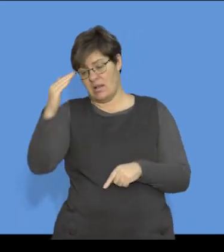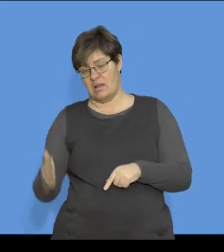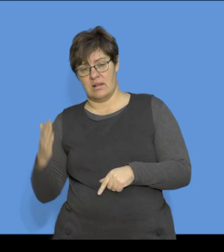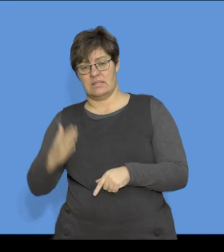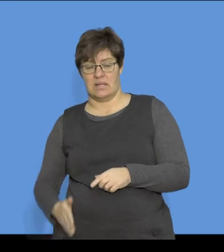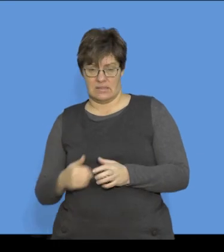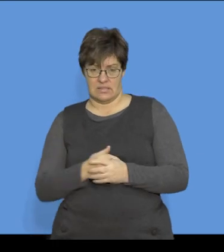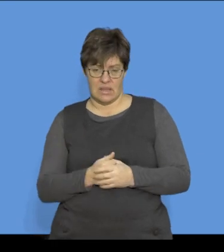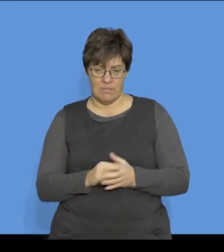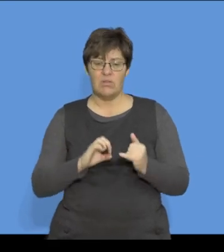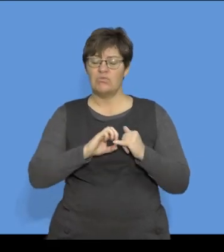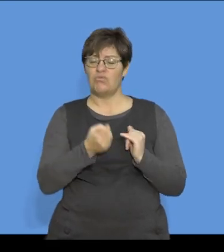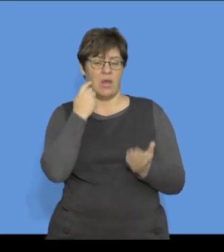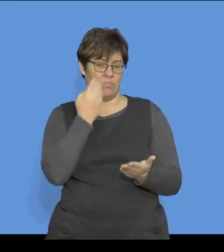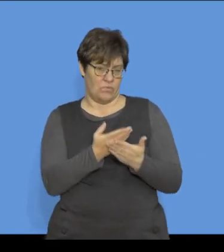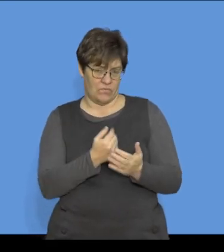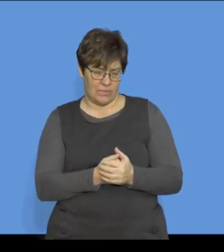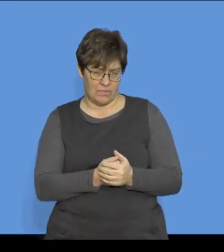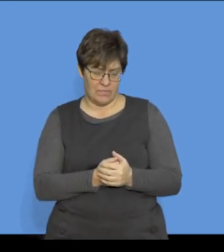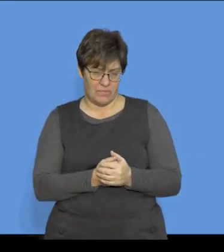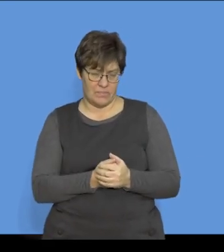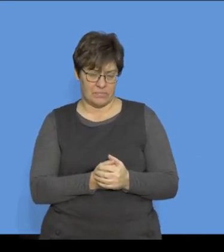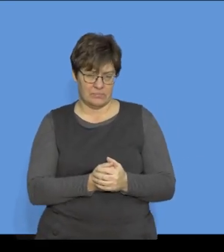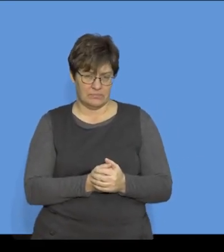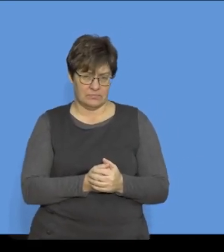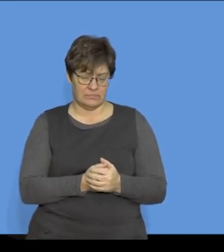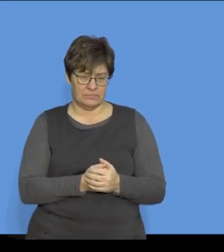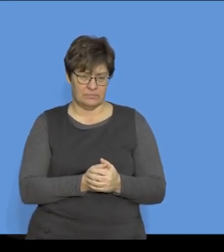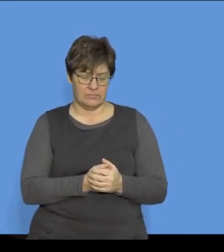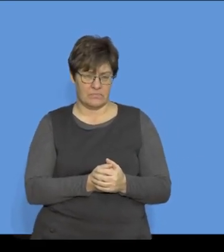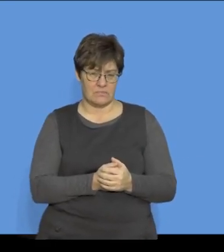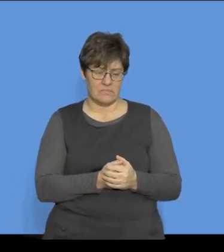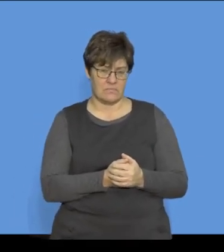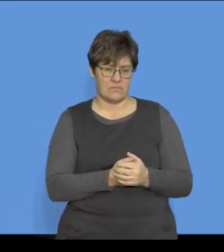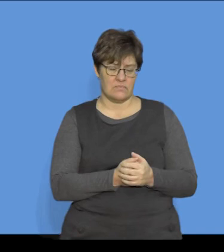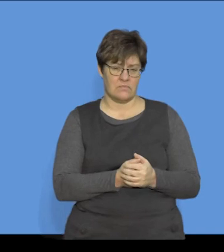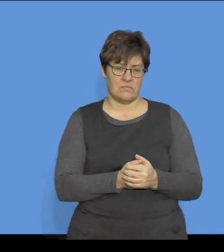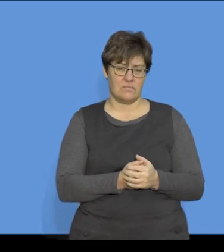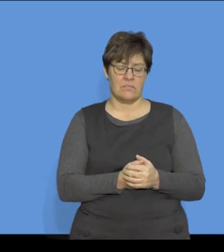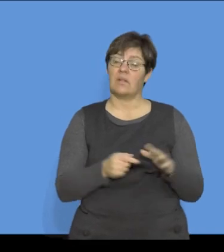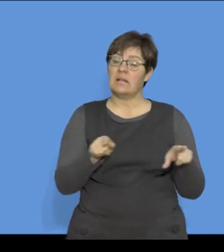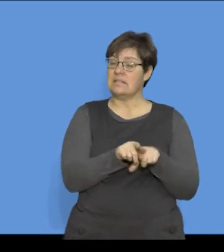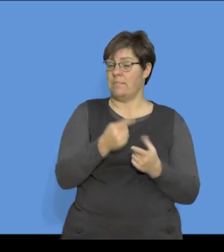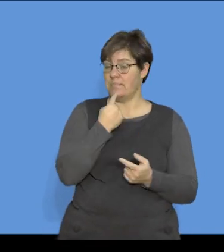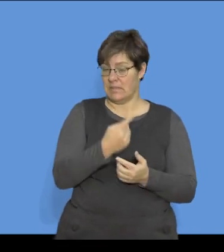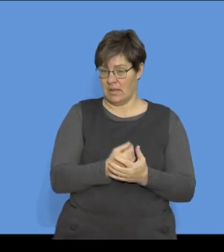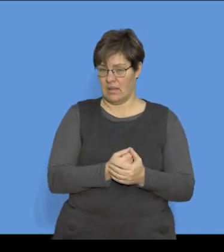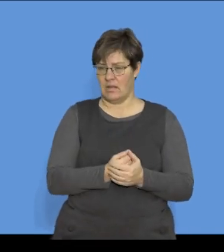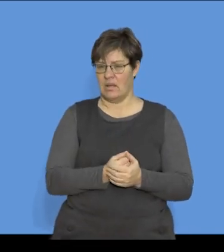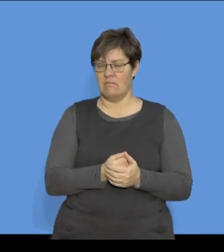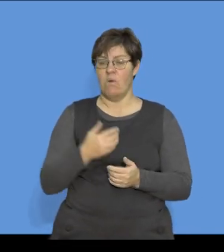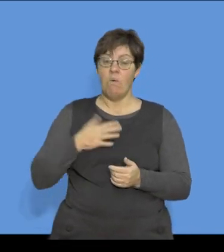what you can try and do. And then one thing also that we are saying is, if you're trying to